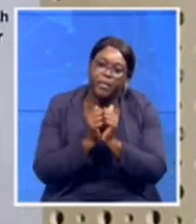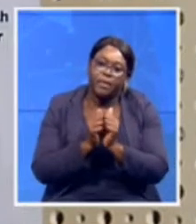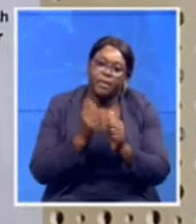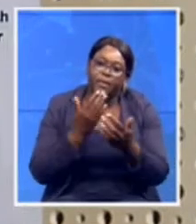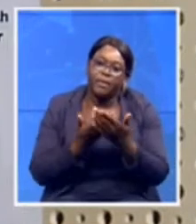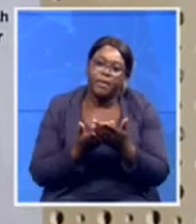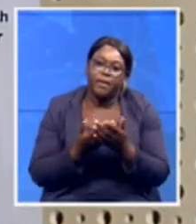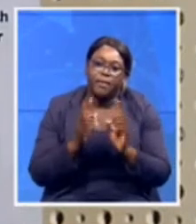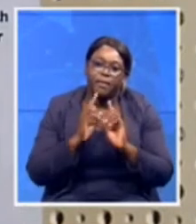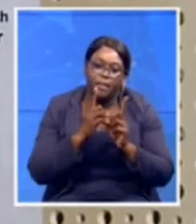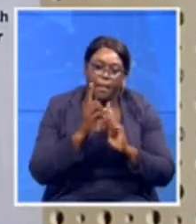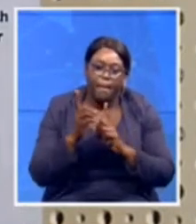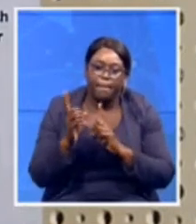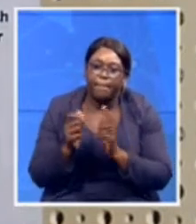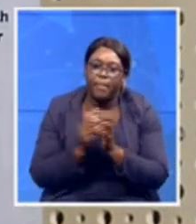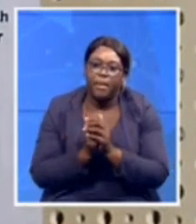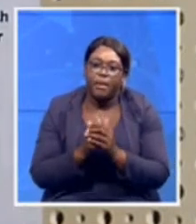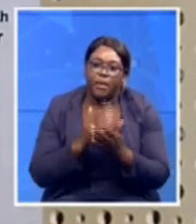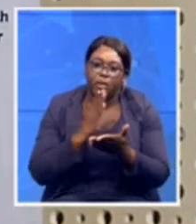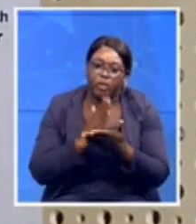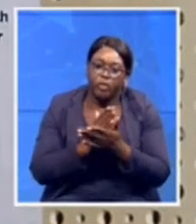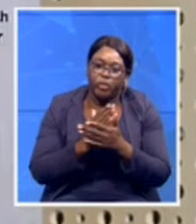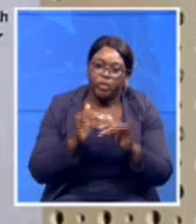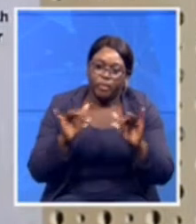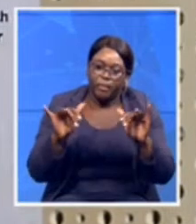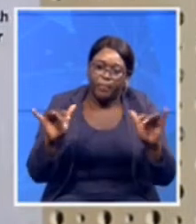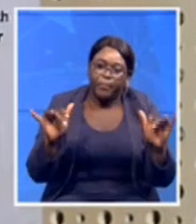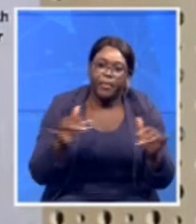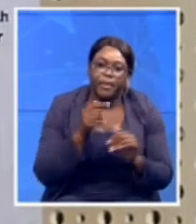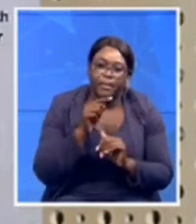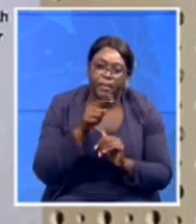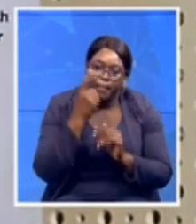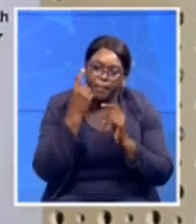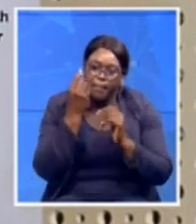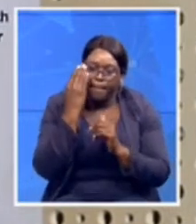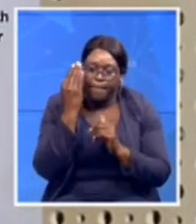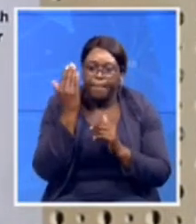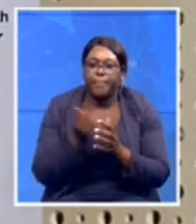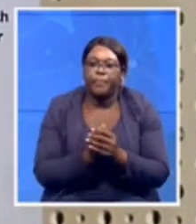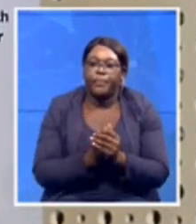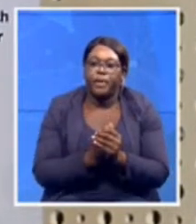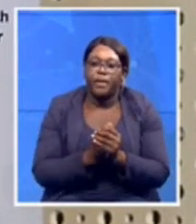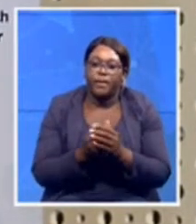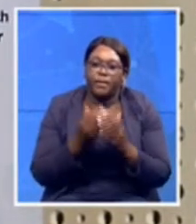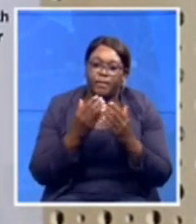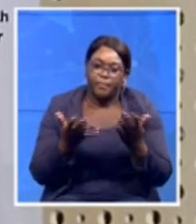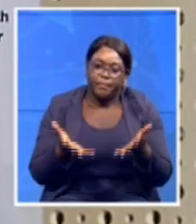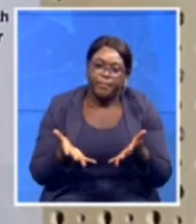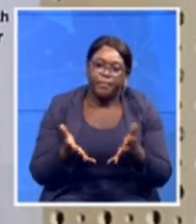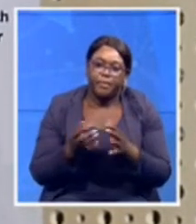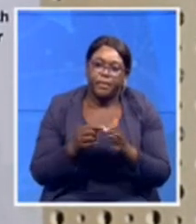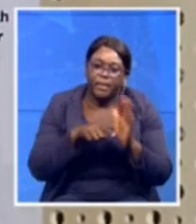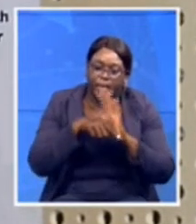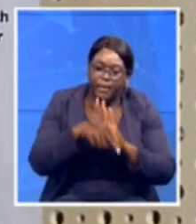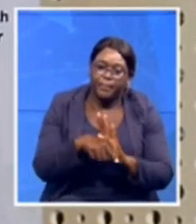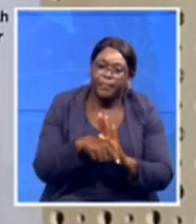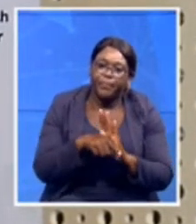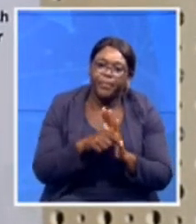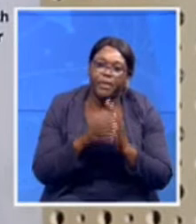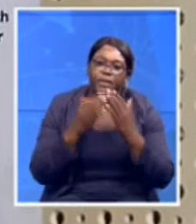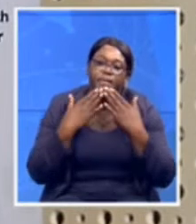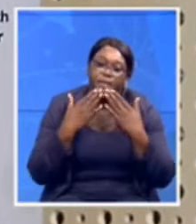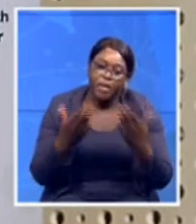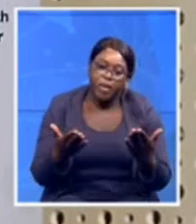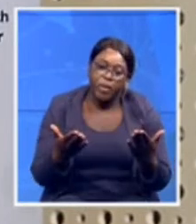what it means to them every day. Thank you very much. This is an opportunity for members of the media here. We can start